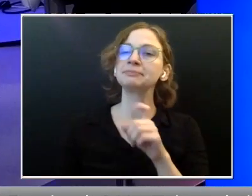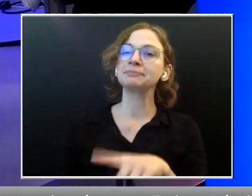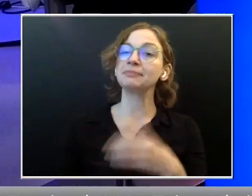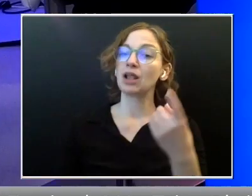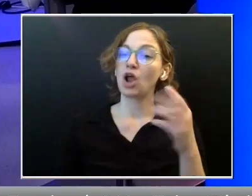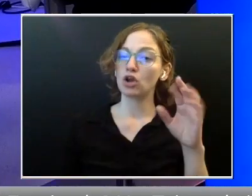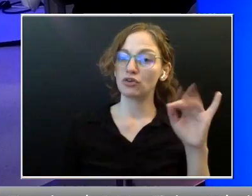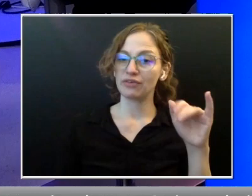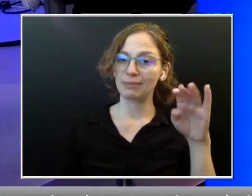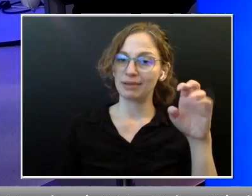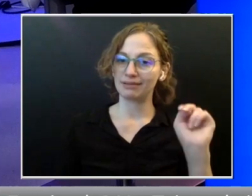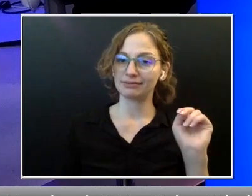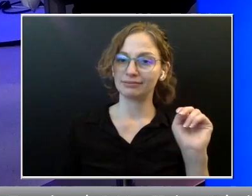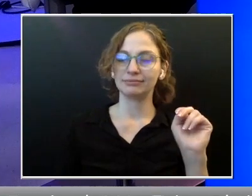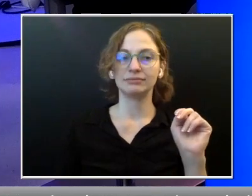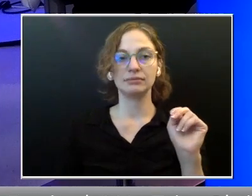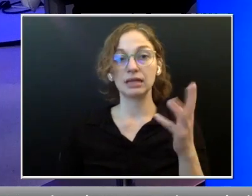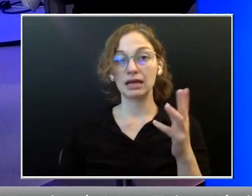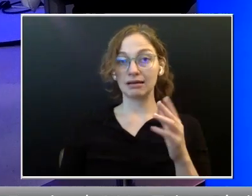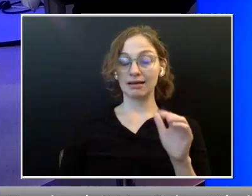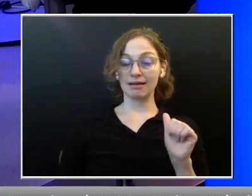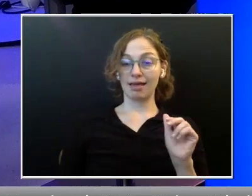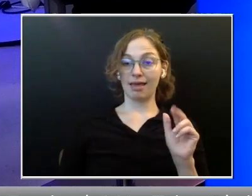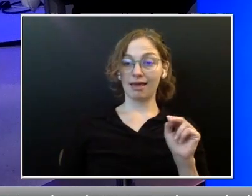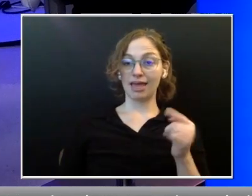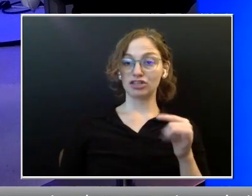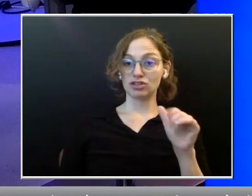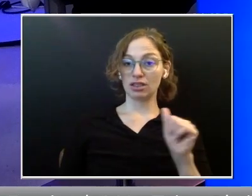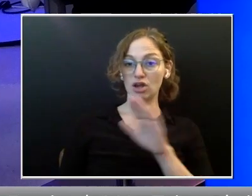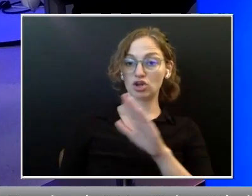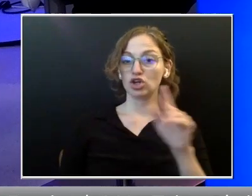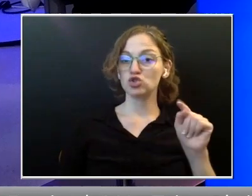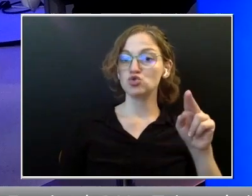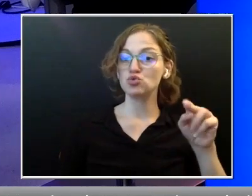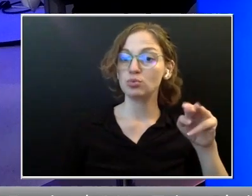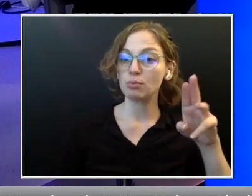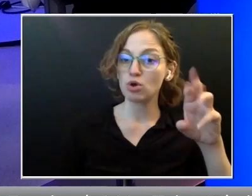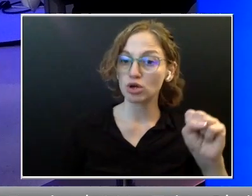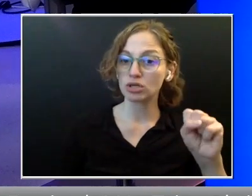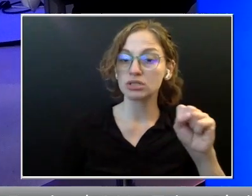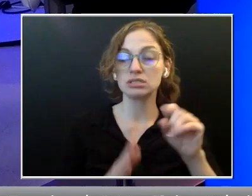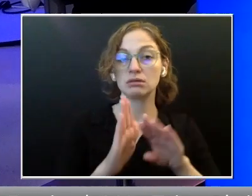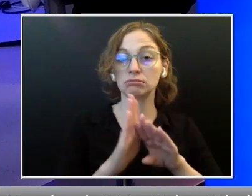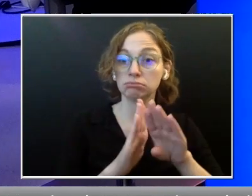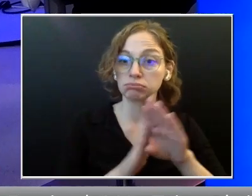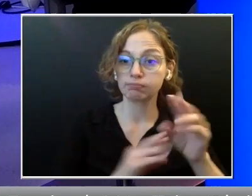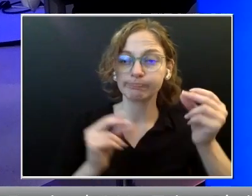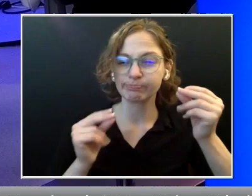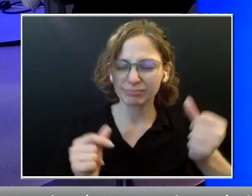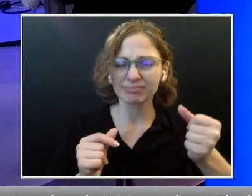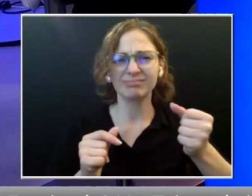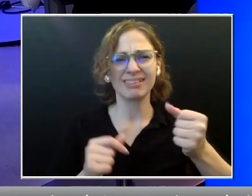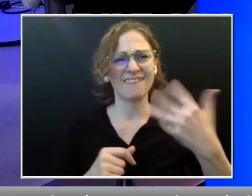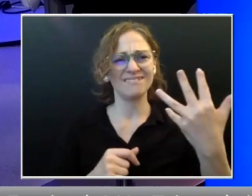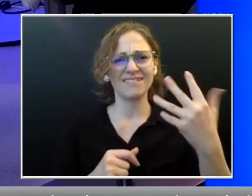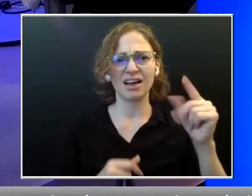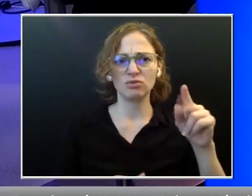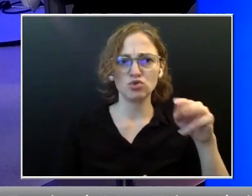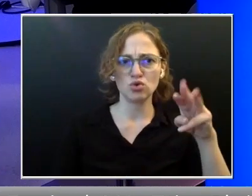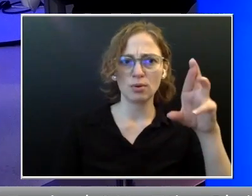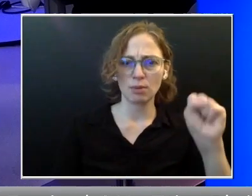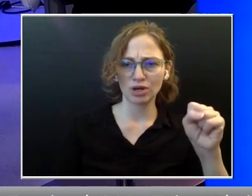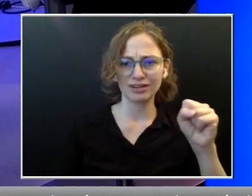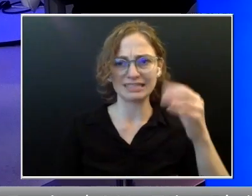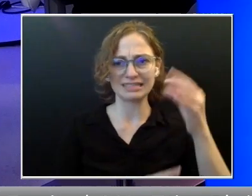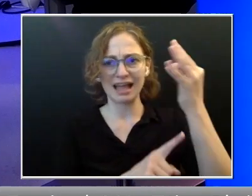Angela's tumors. They developed so quickly over 9 months, at least it seemed 5 tumors over 9 months. Does anybody know